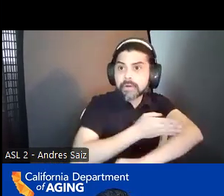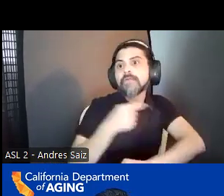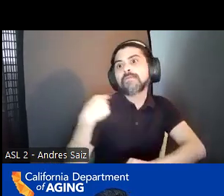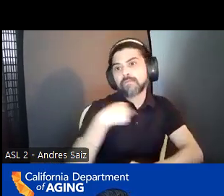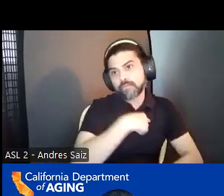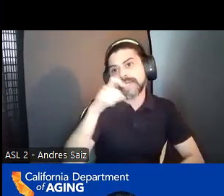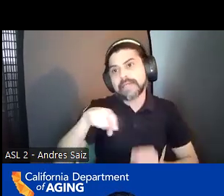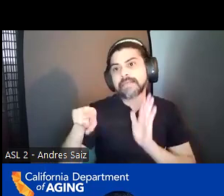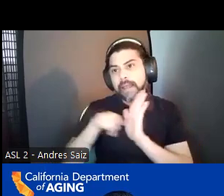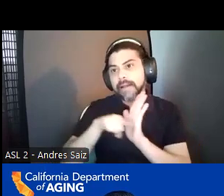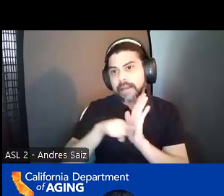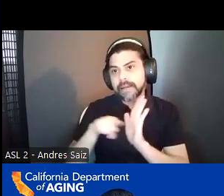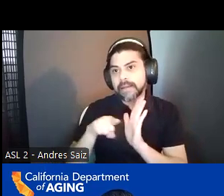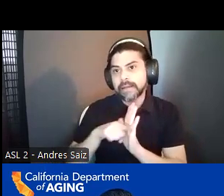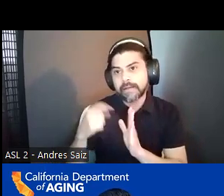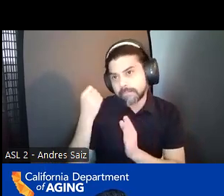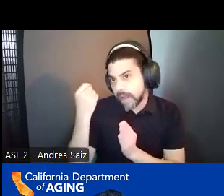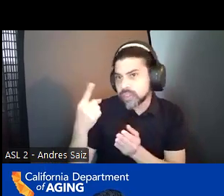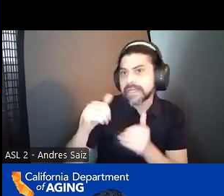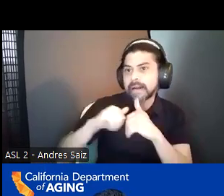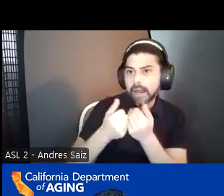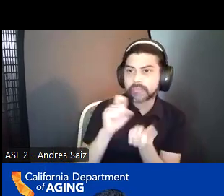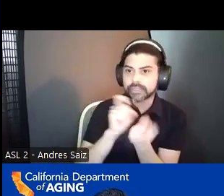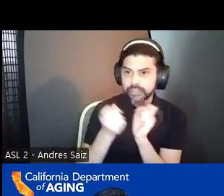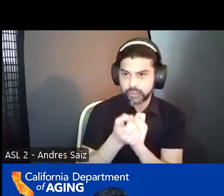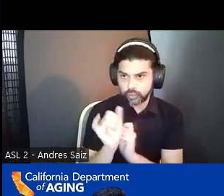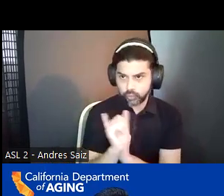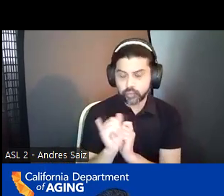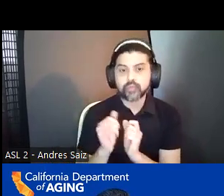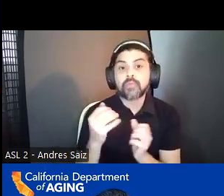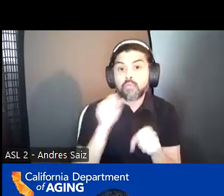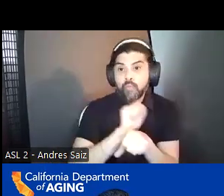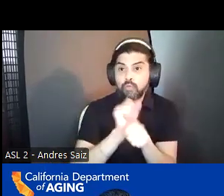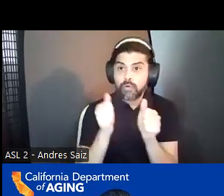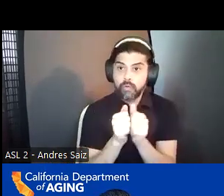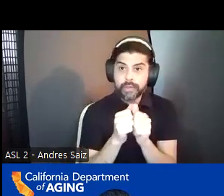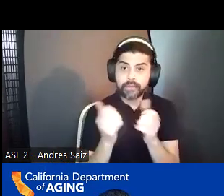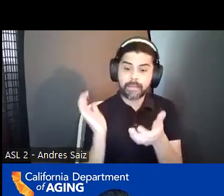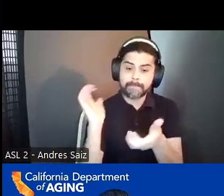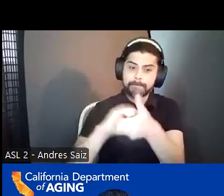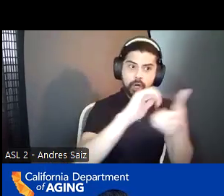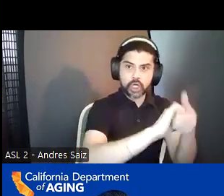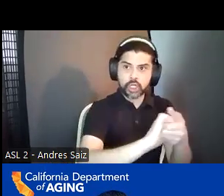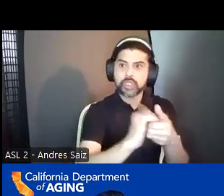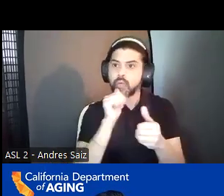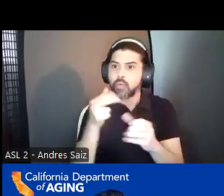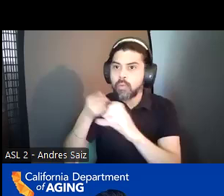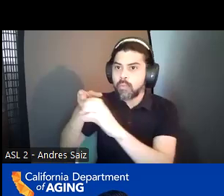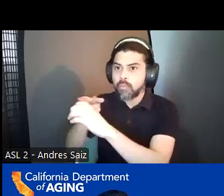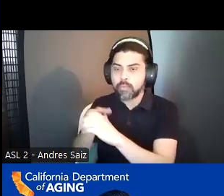and really strengthen commitment across the network of partners and stakeholders as we move into the next 5 years of MPA